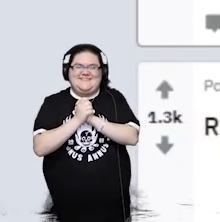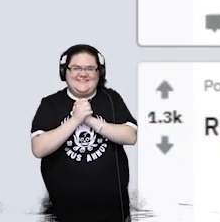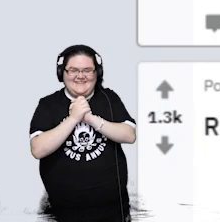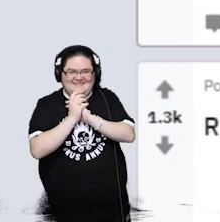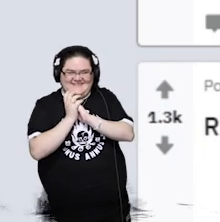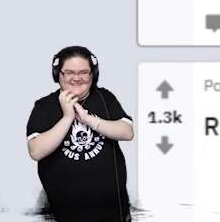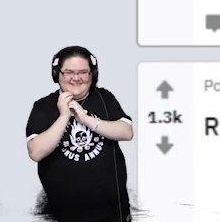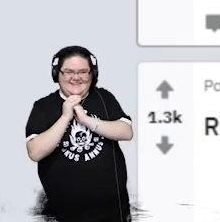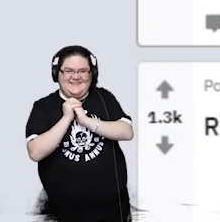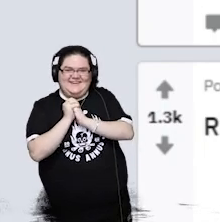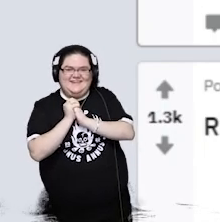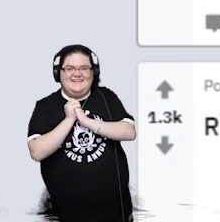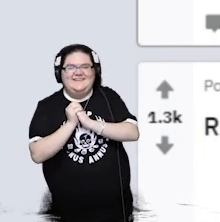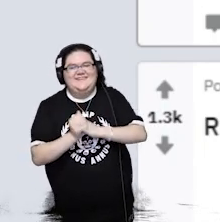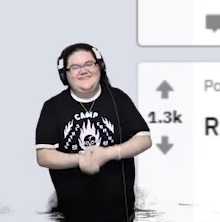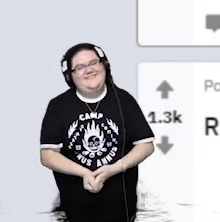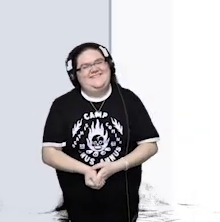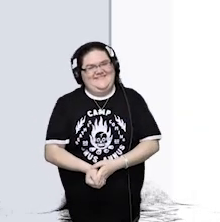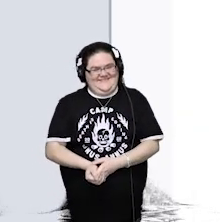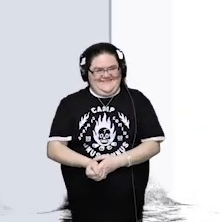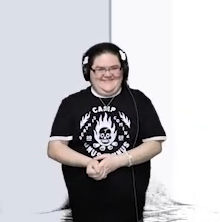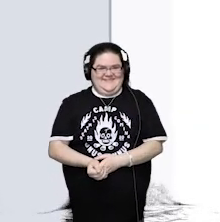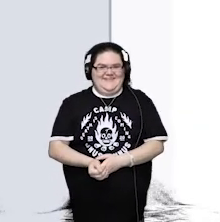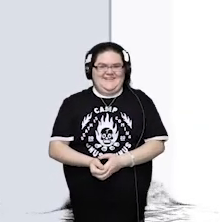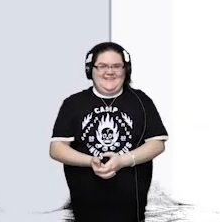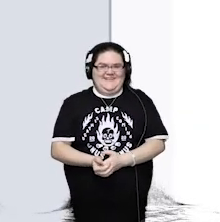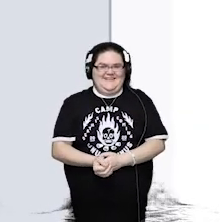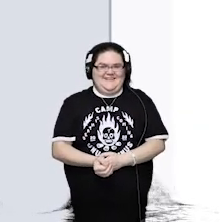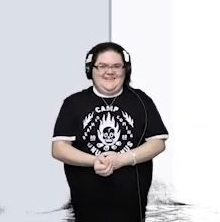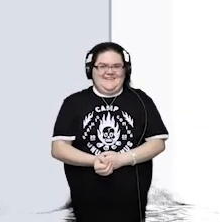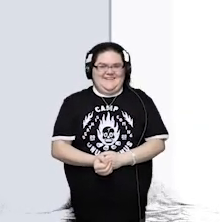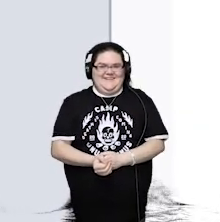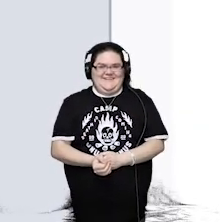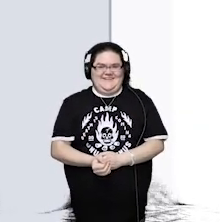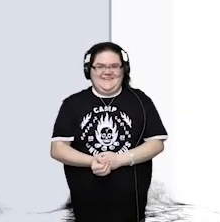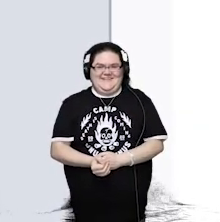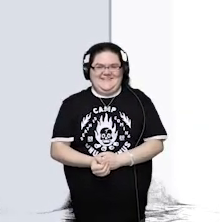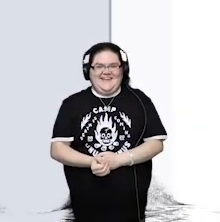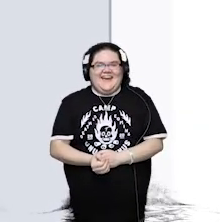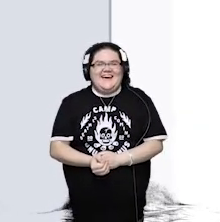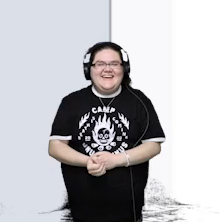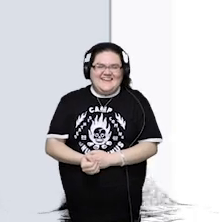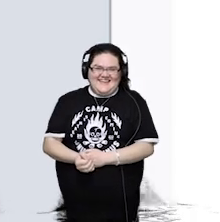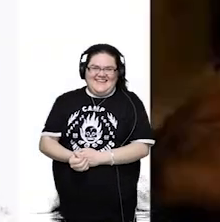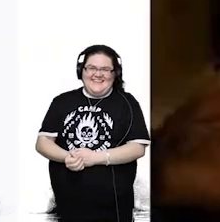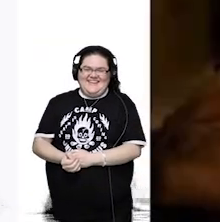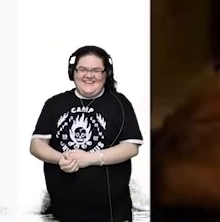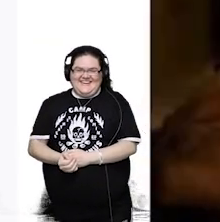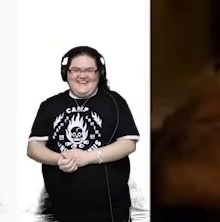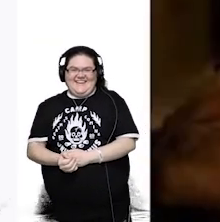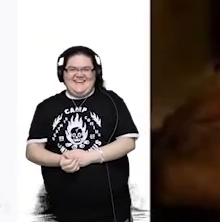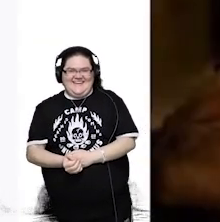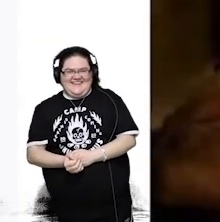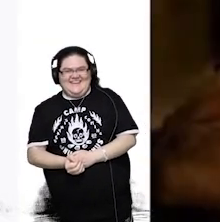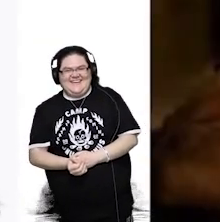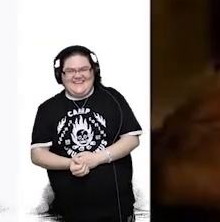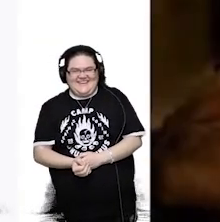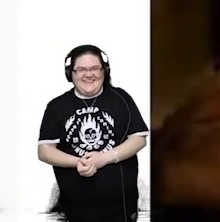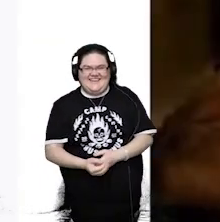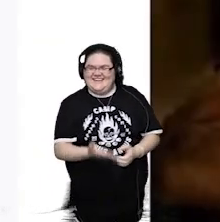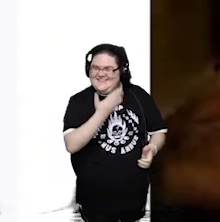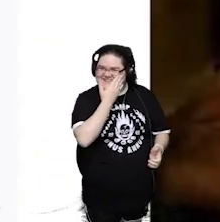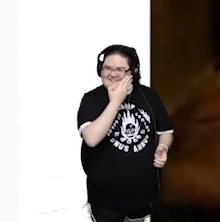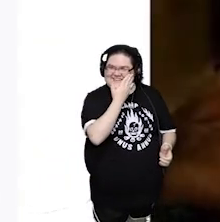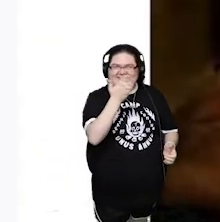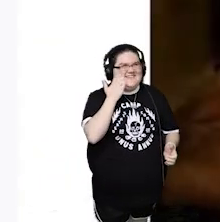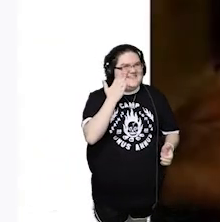my goodness. I appreciate you guys way too much. Vic, a week on from the split off deal. You know what? I know you lot love your memes,